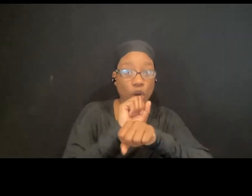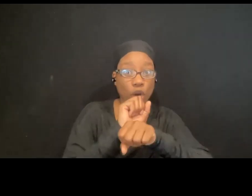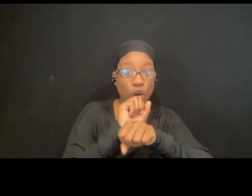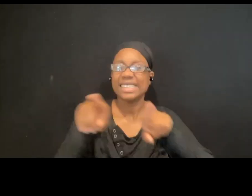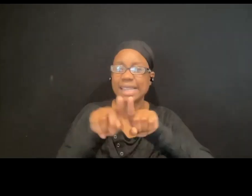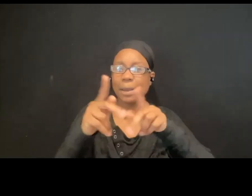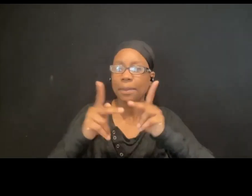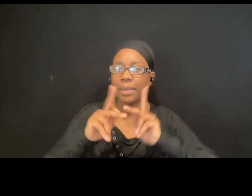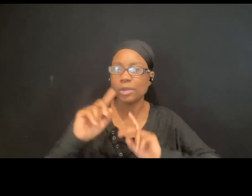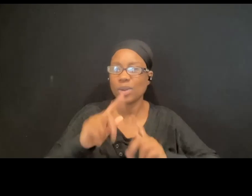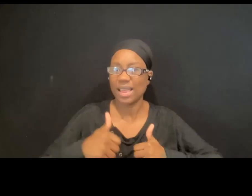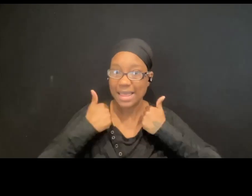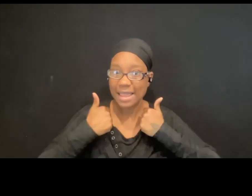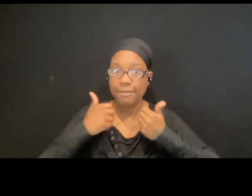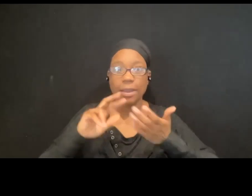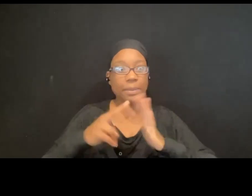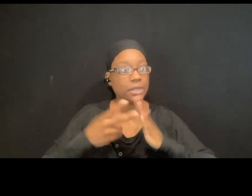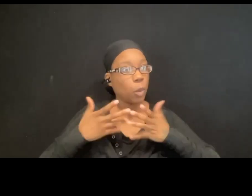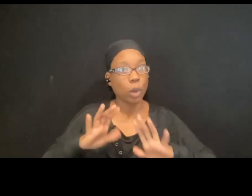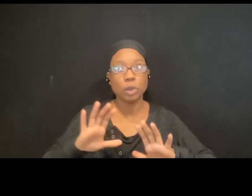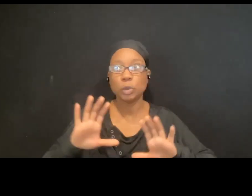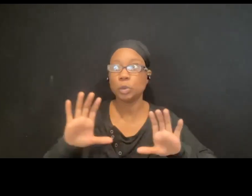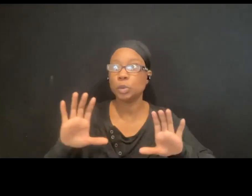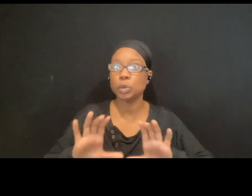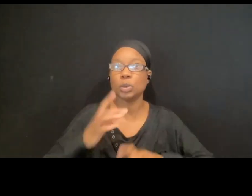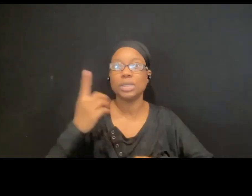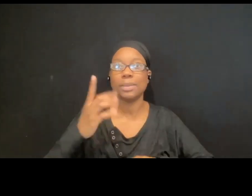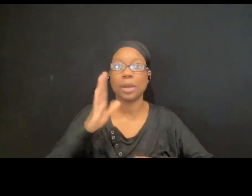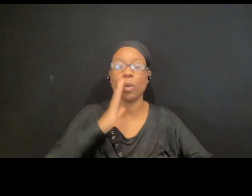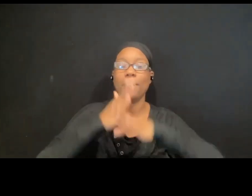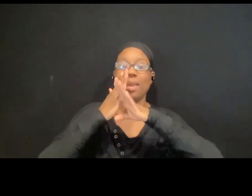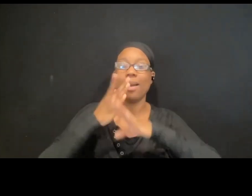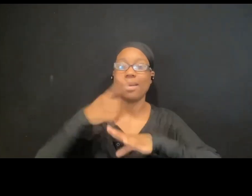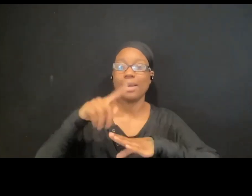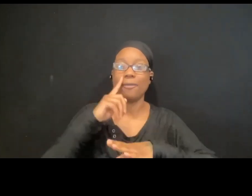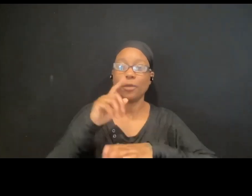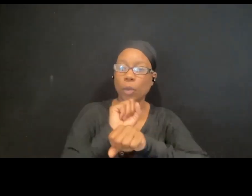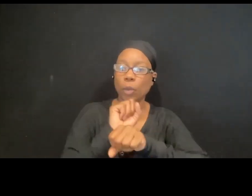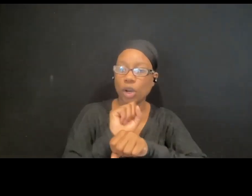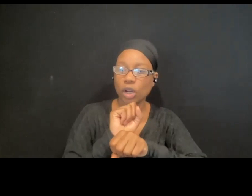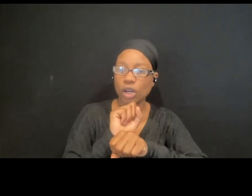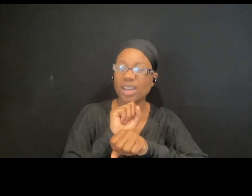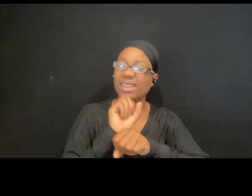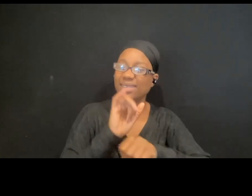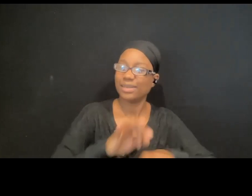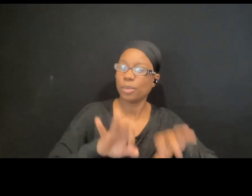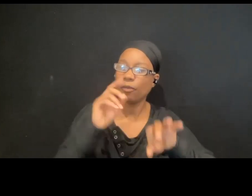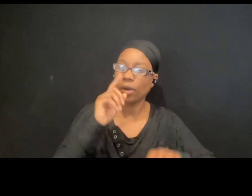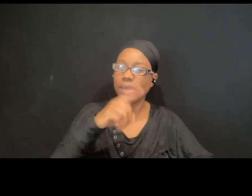wouldn't want to do anything that would keep them from being able to work in the ways that are important to them. And so I would say